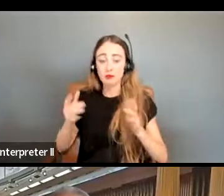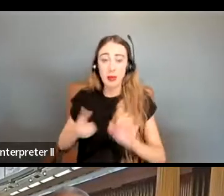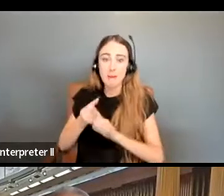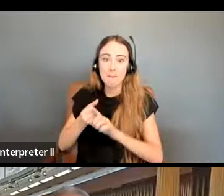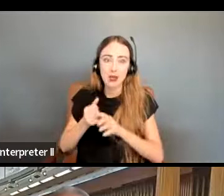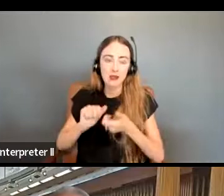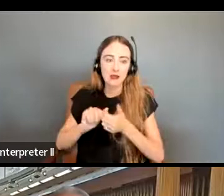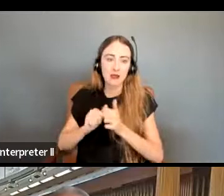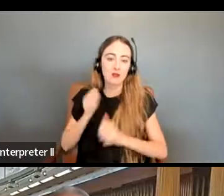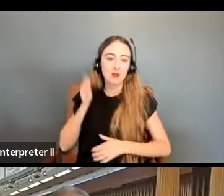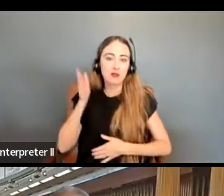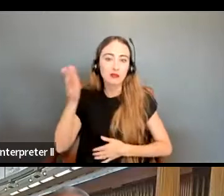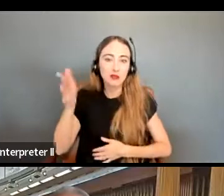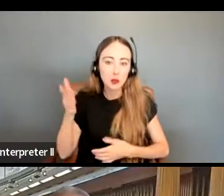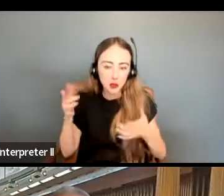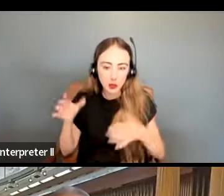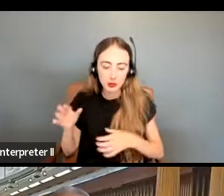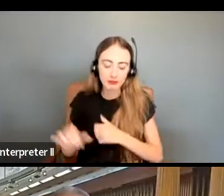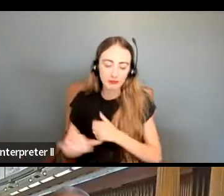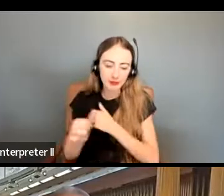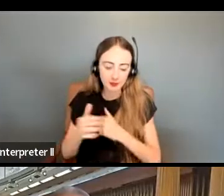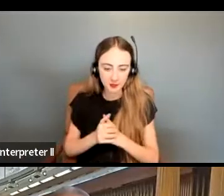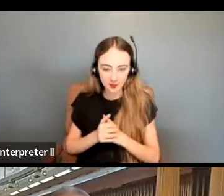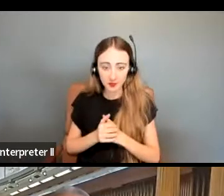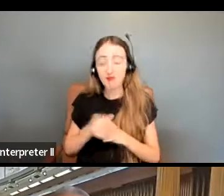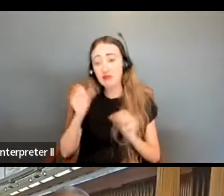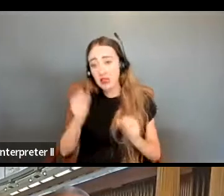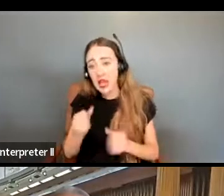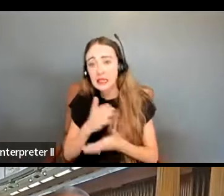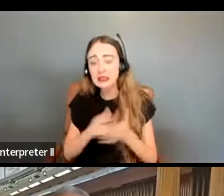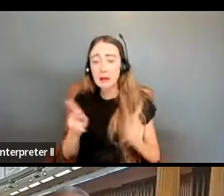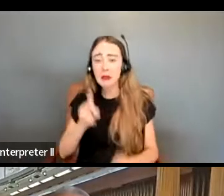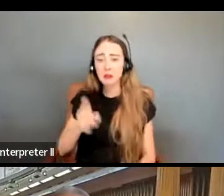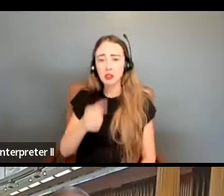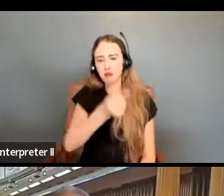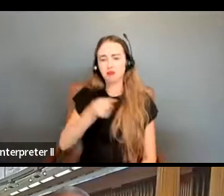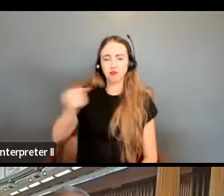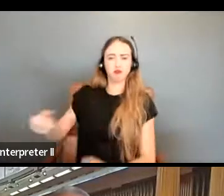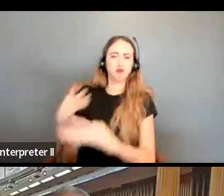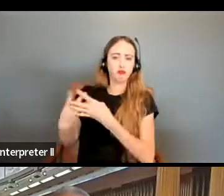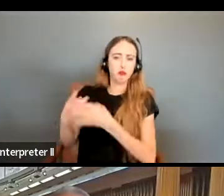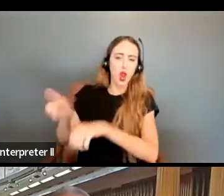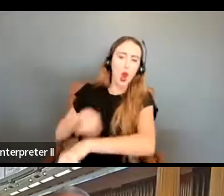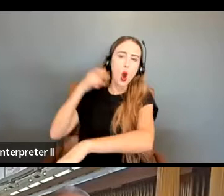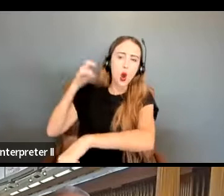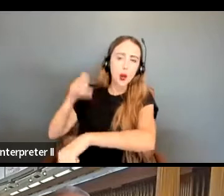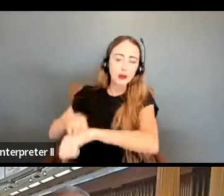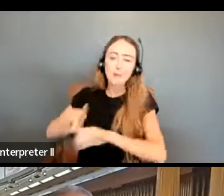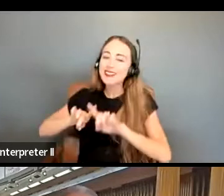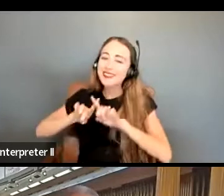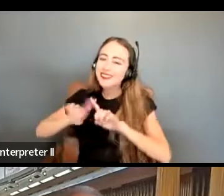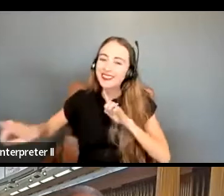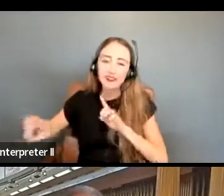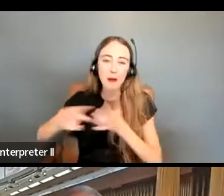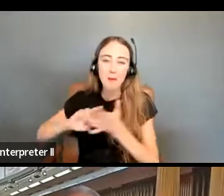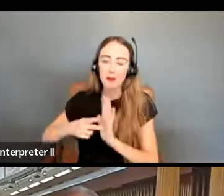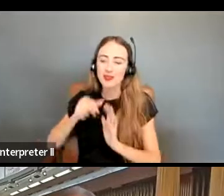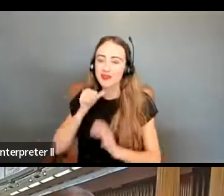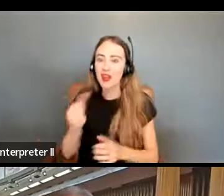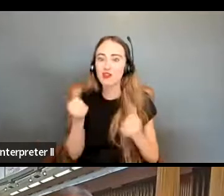punish people. And yes, there's some people who need to be put away for a long, long time. But those are other purposes than